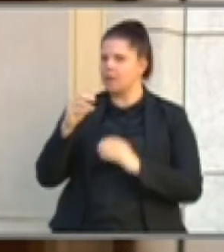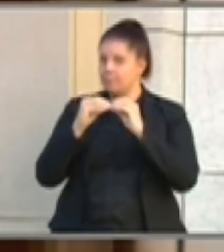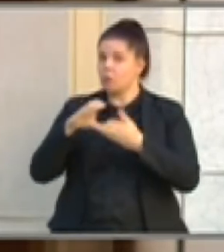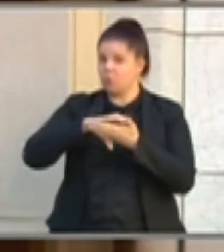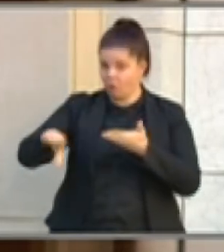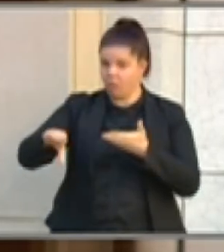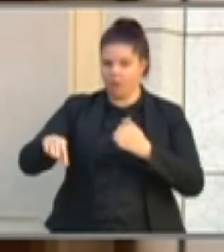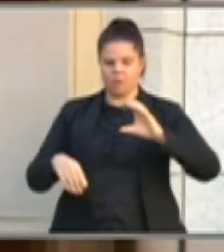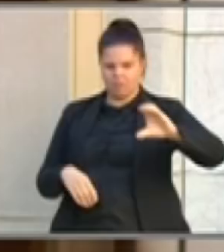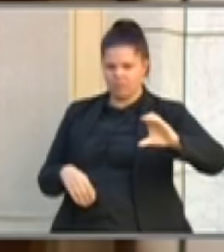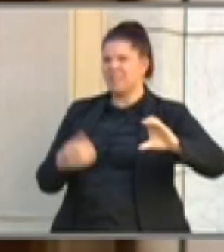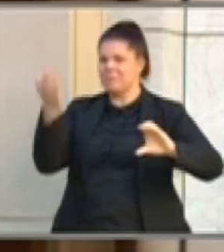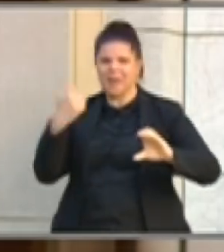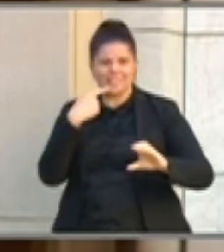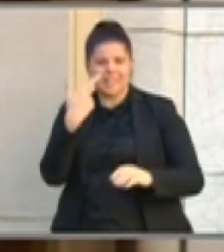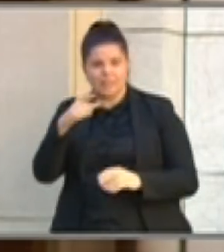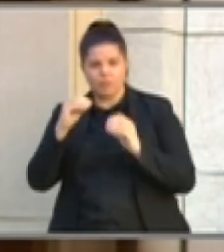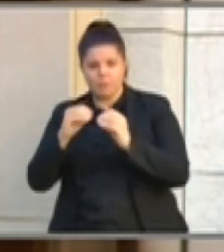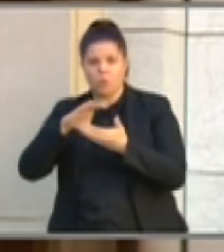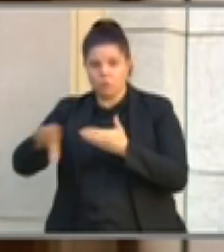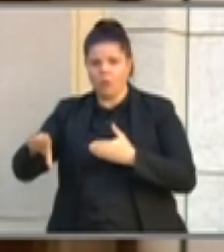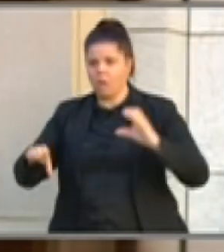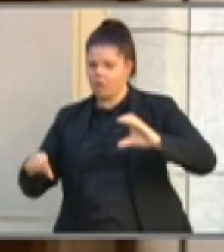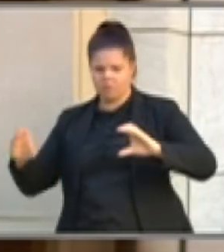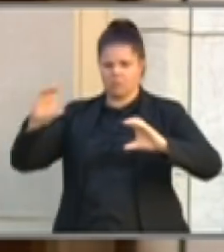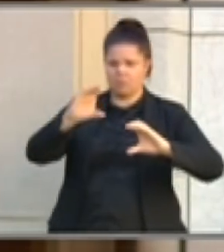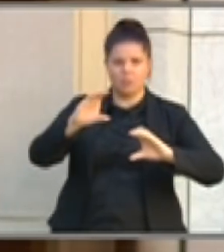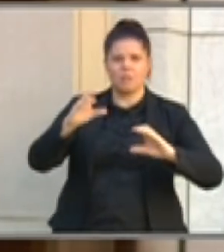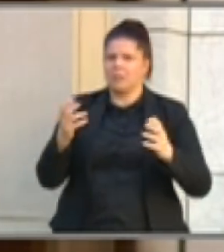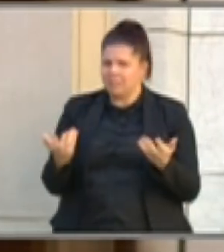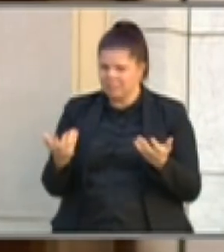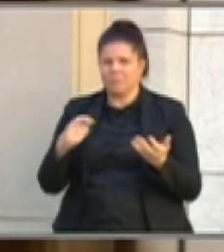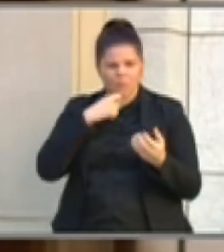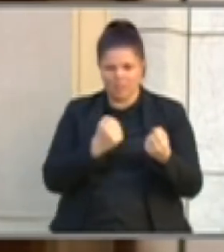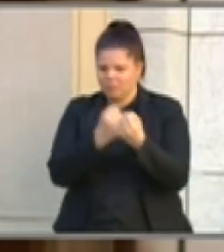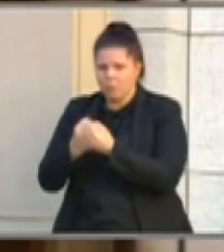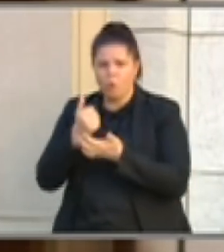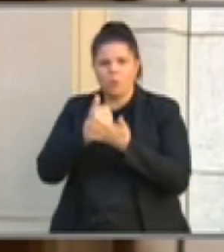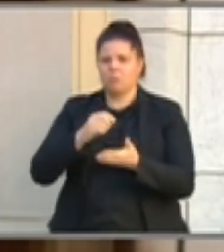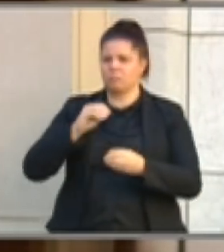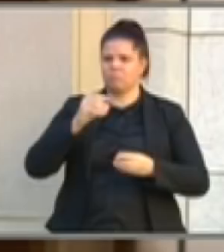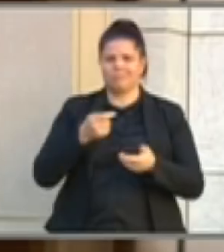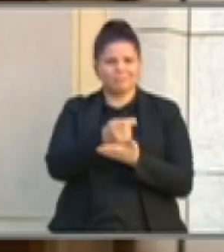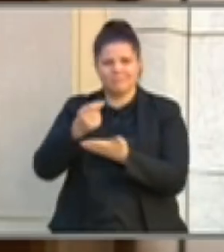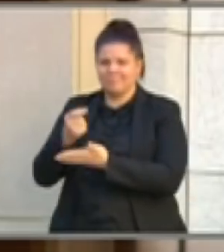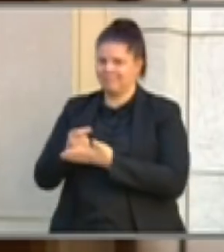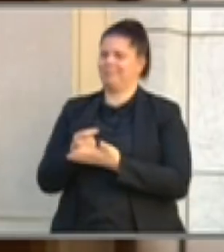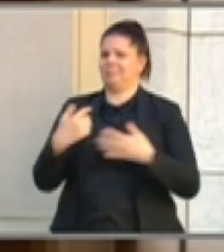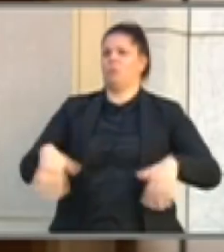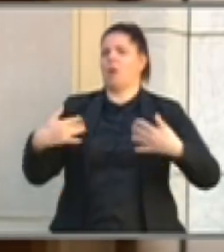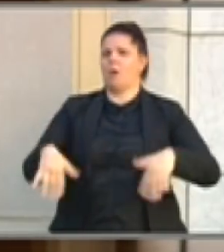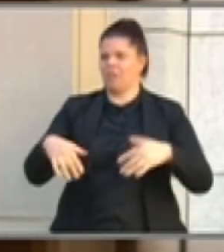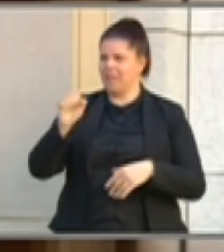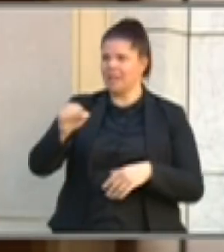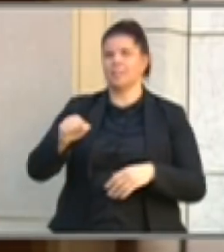in, and the support to financial markets, this is as an extraordinary level of support in